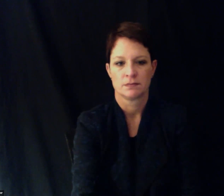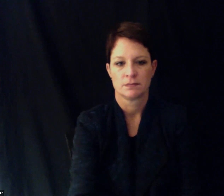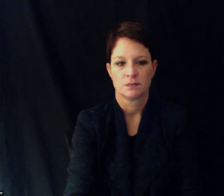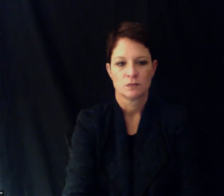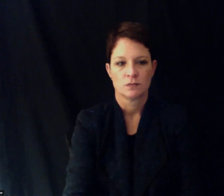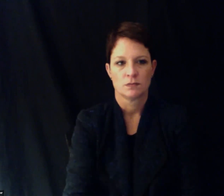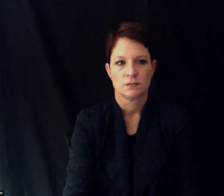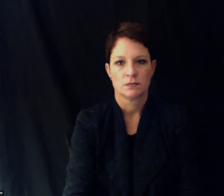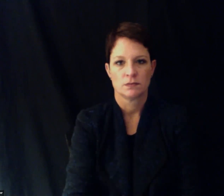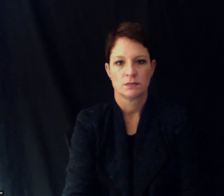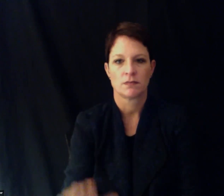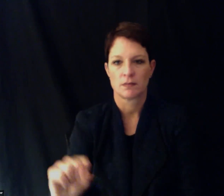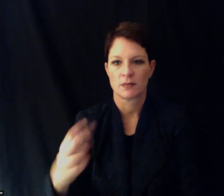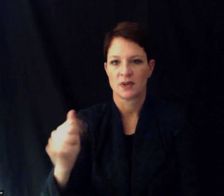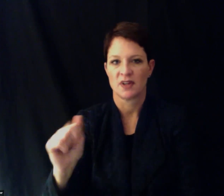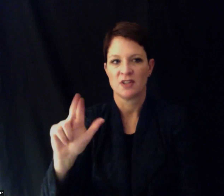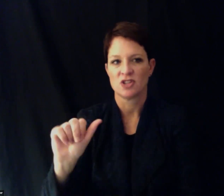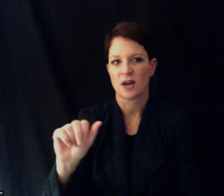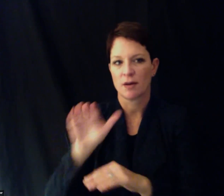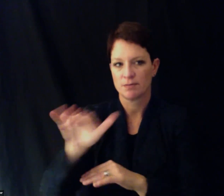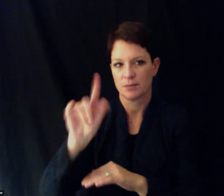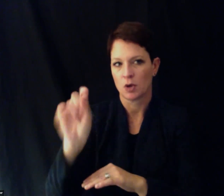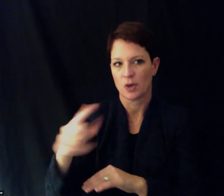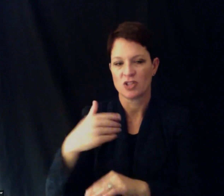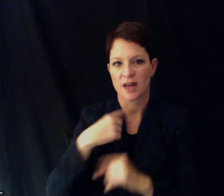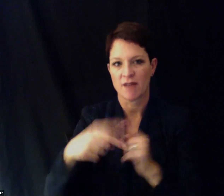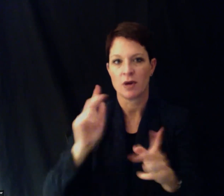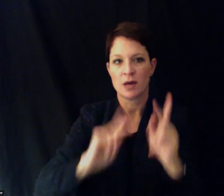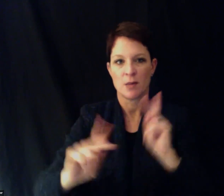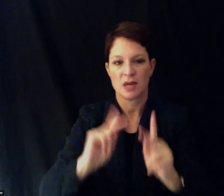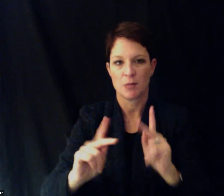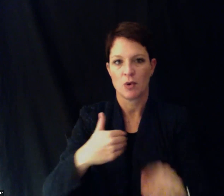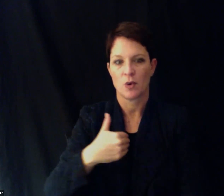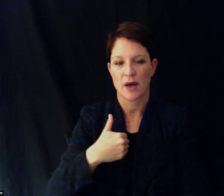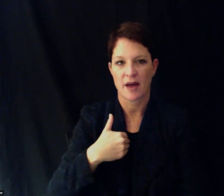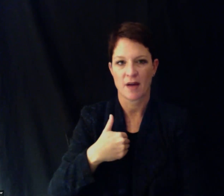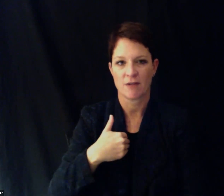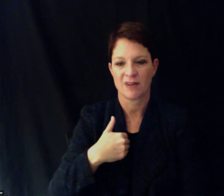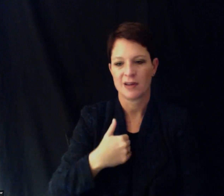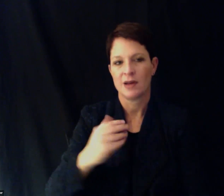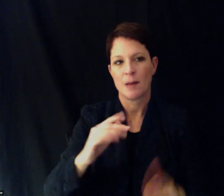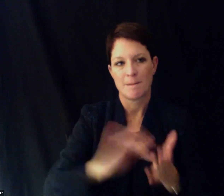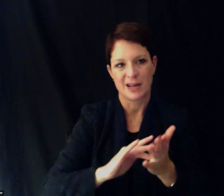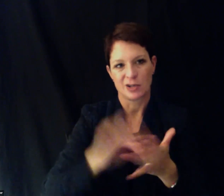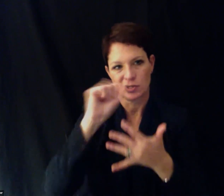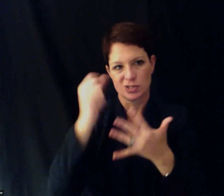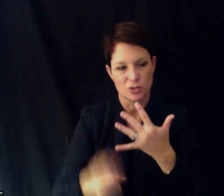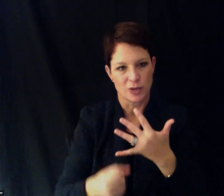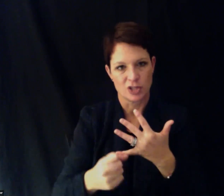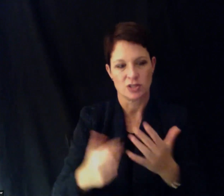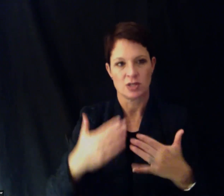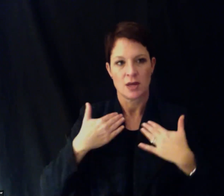So Shara, there are some questions here about for individuals who have like underlying conditions or might be